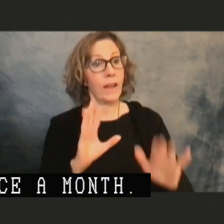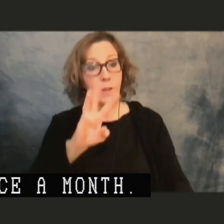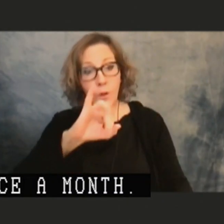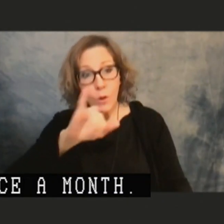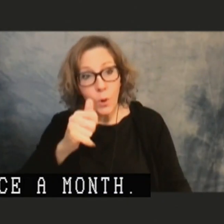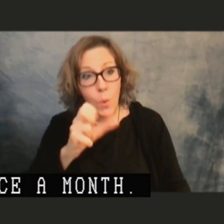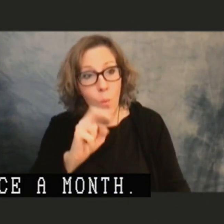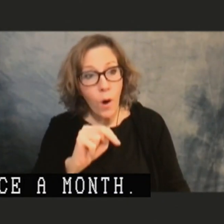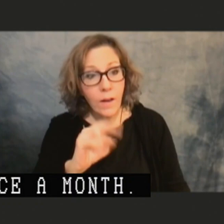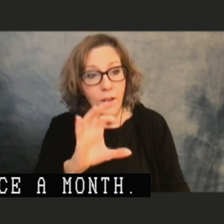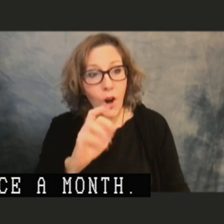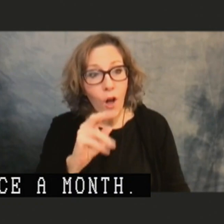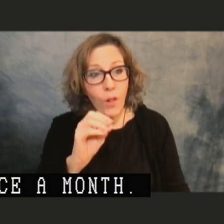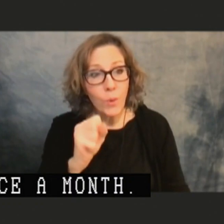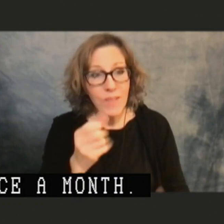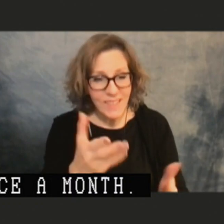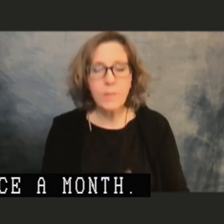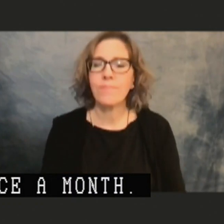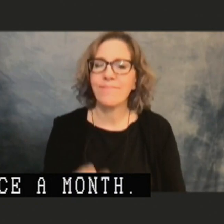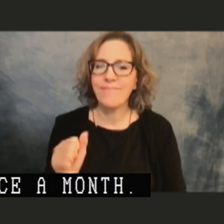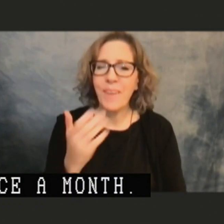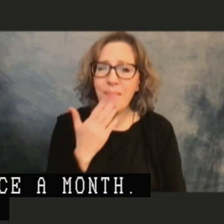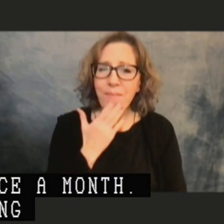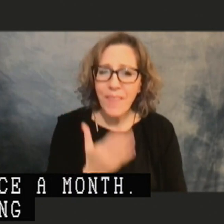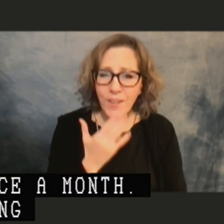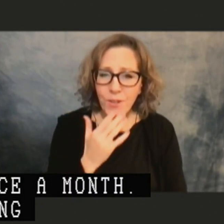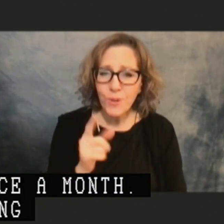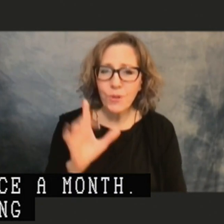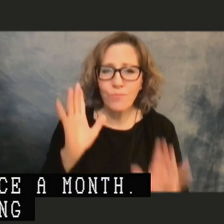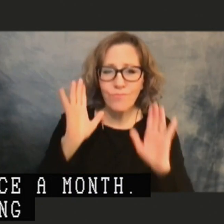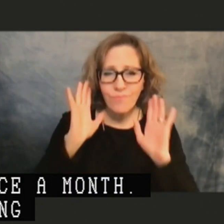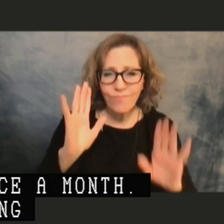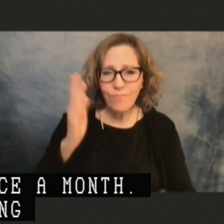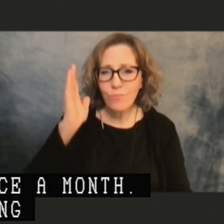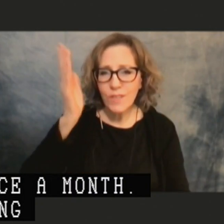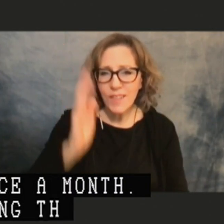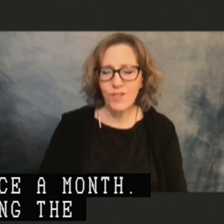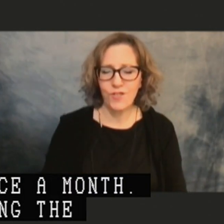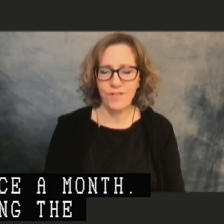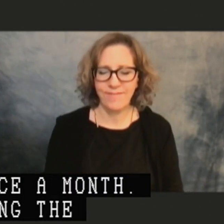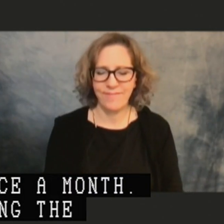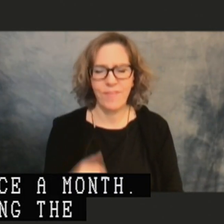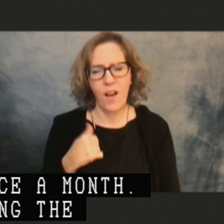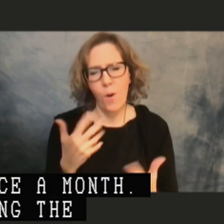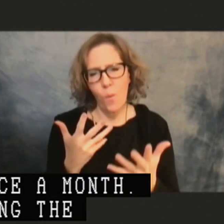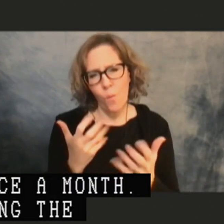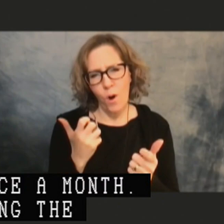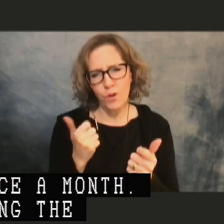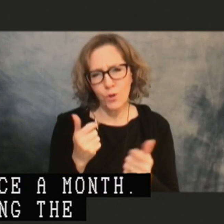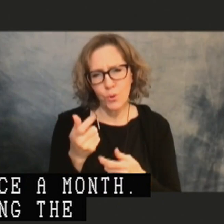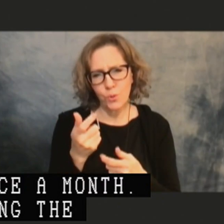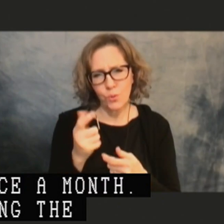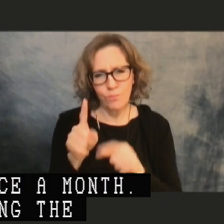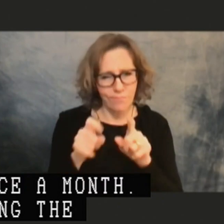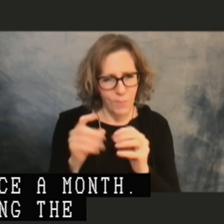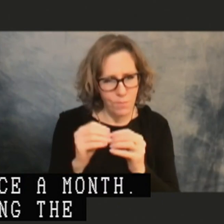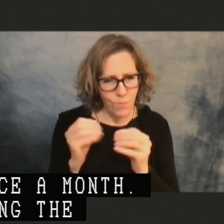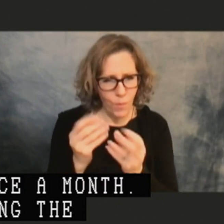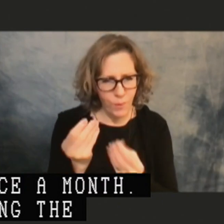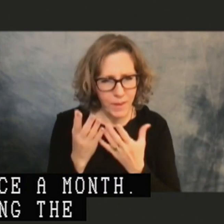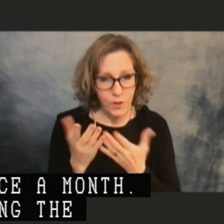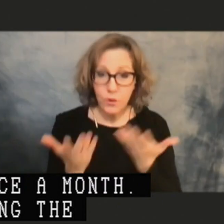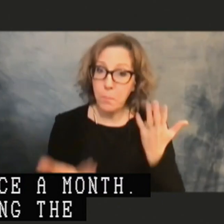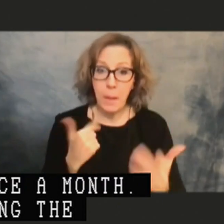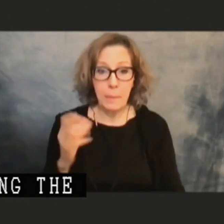Excellent. Okay, Juan Carlos, go ahead. Yes, hi, Luigi. Thank you so much for your presentation. It was great. Just wanted to get some additional info from you. Perhaps I missed this part,